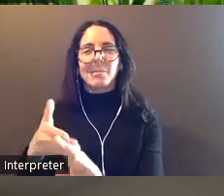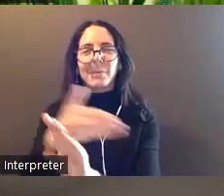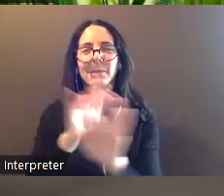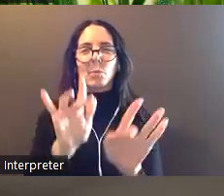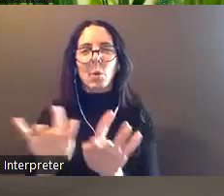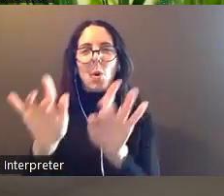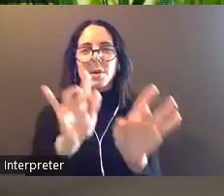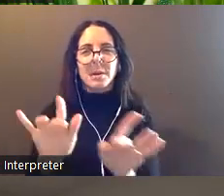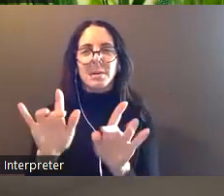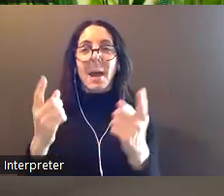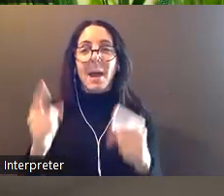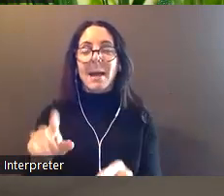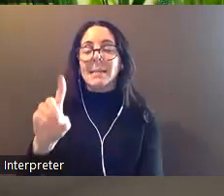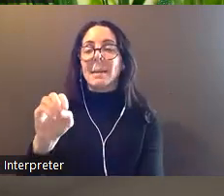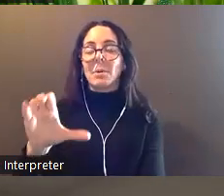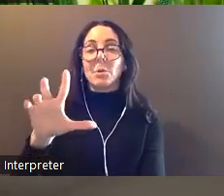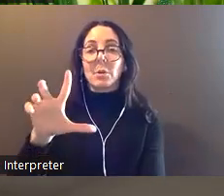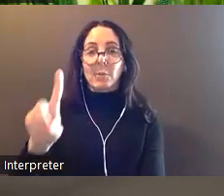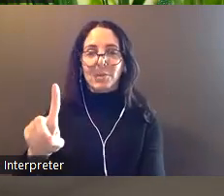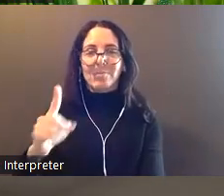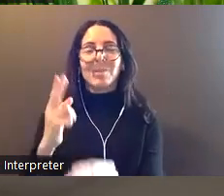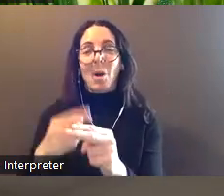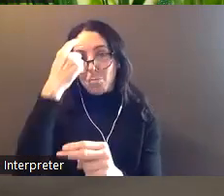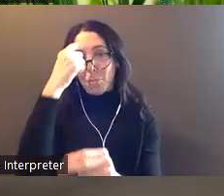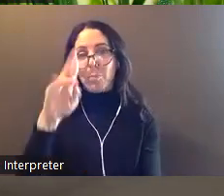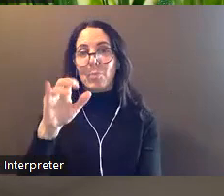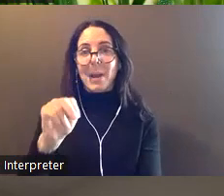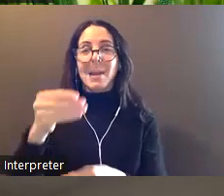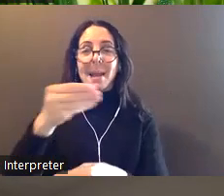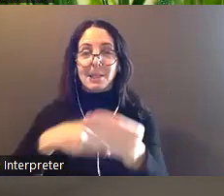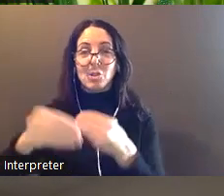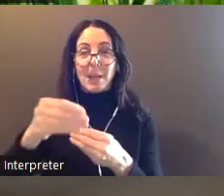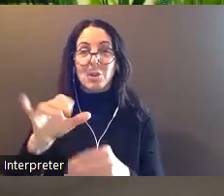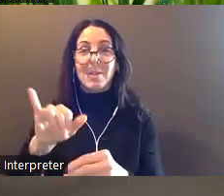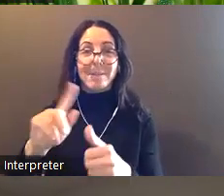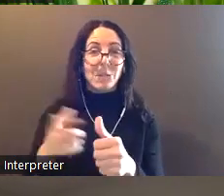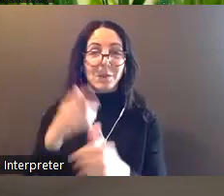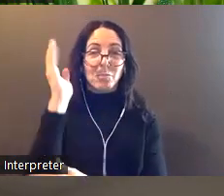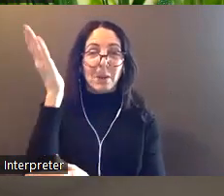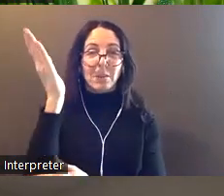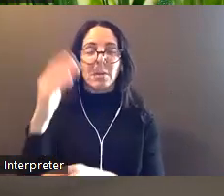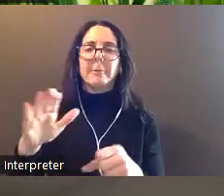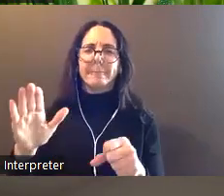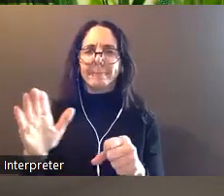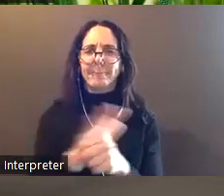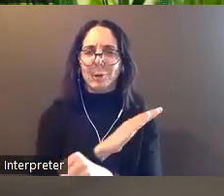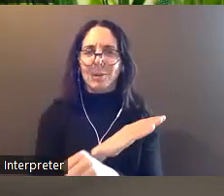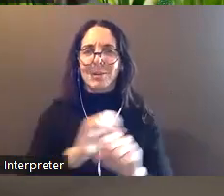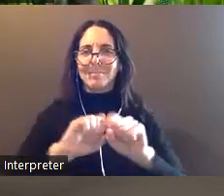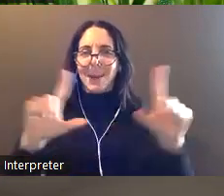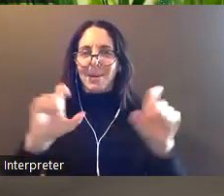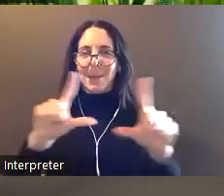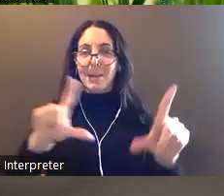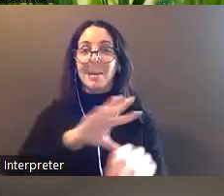that we did December 1st through the Brain Exchange. And in that session, it's the full version in which we also